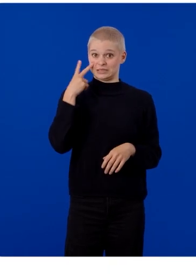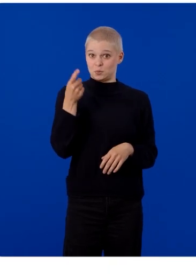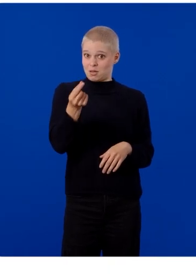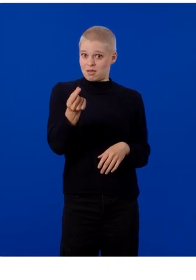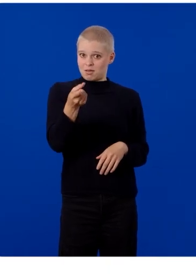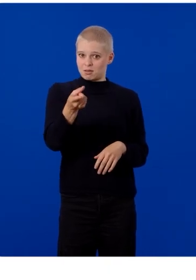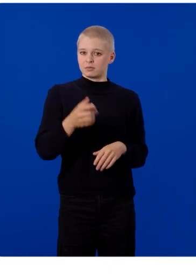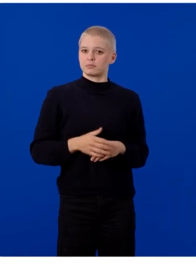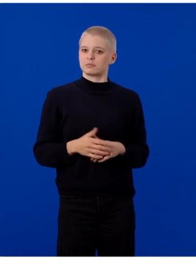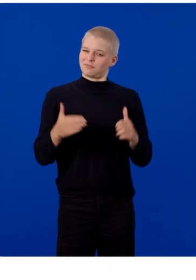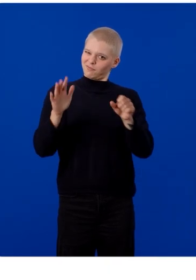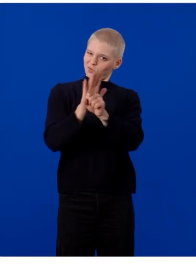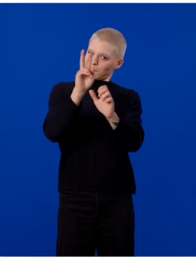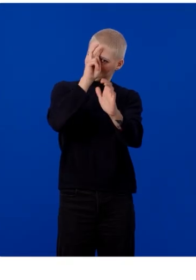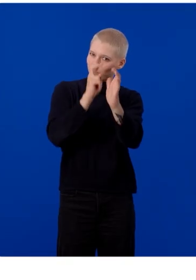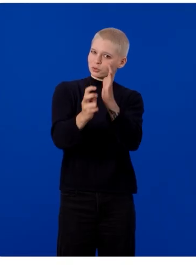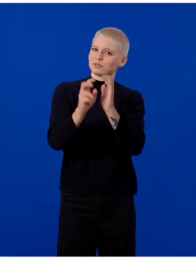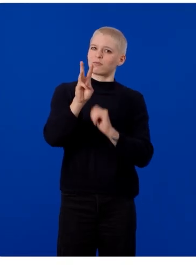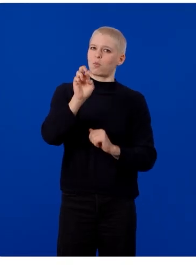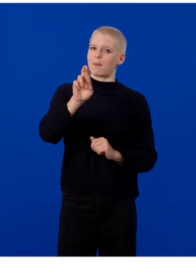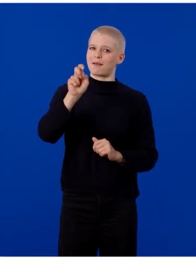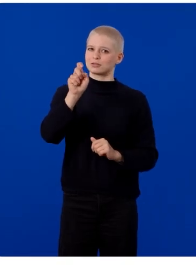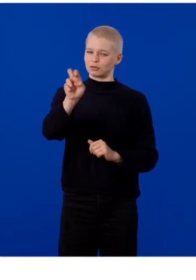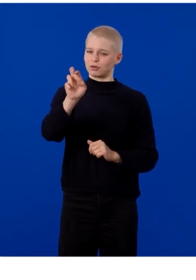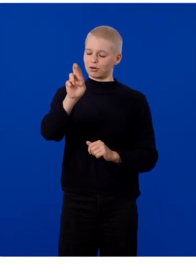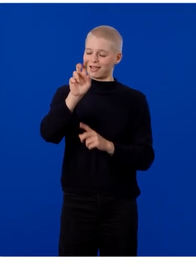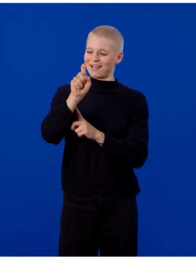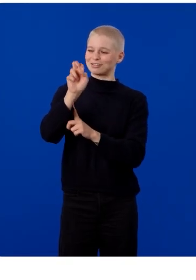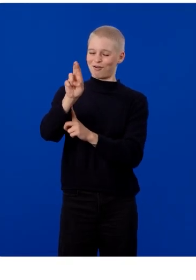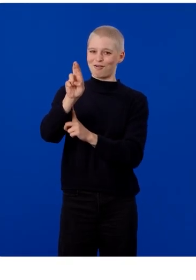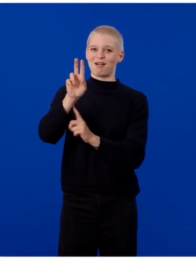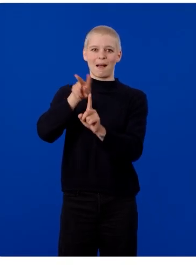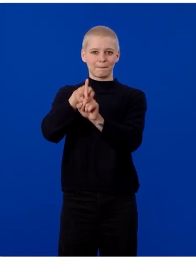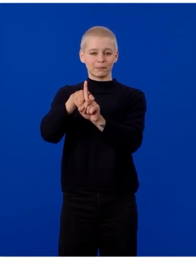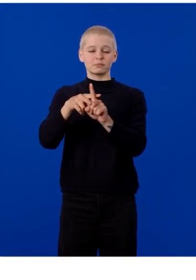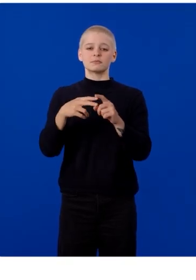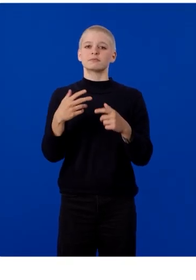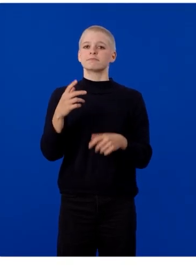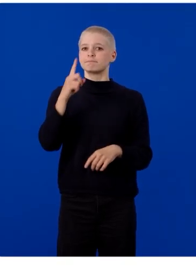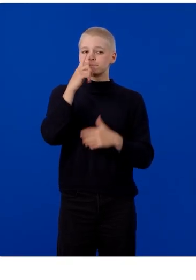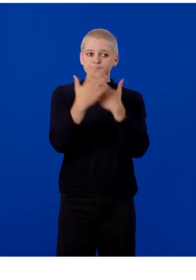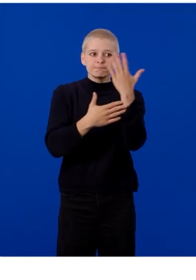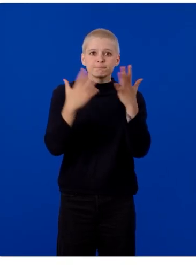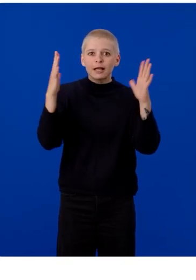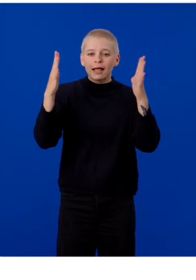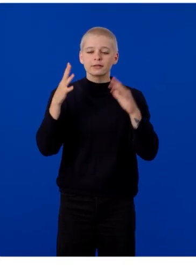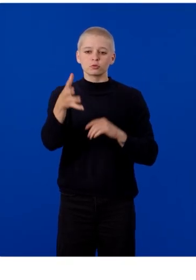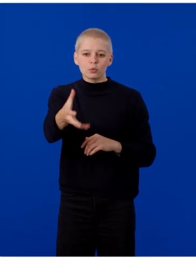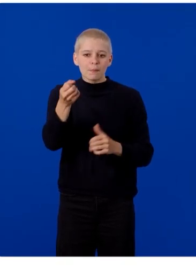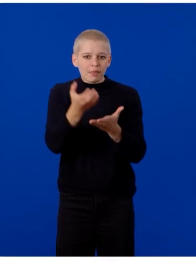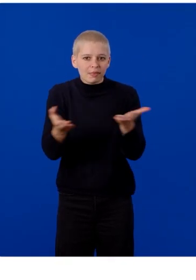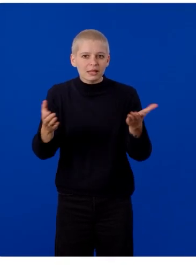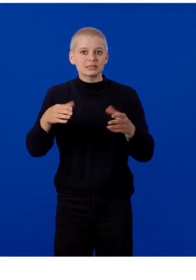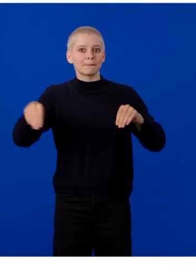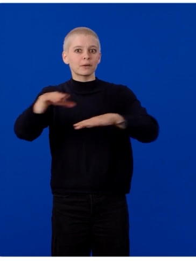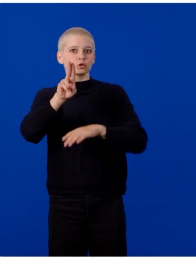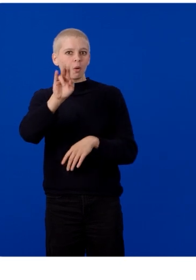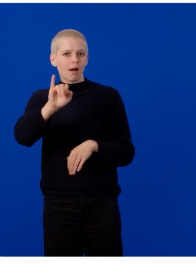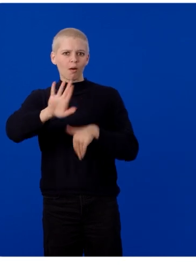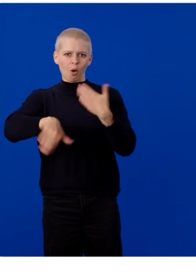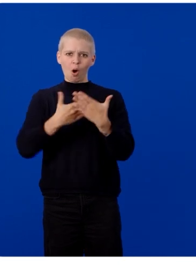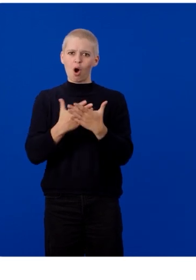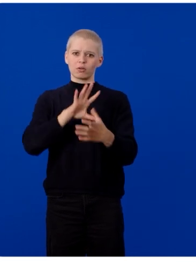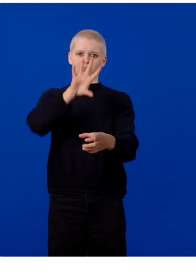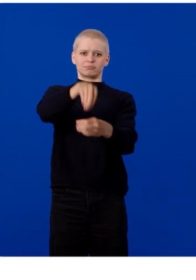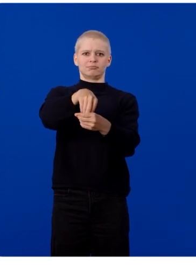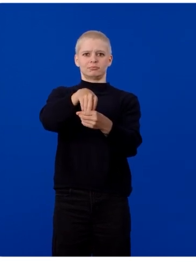a fully immersive WebXR application, virtual hands, grabbable objects, spatial UI, all in the browser.